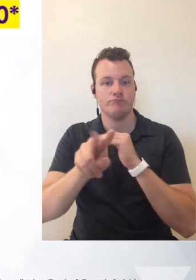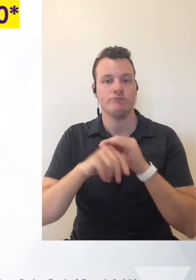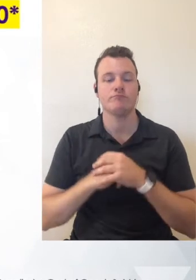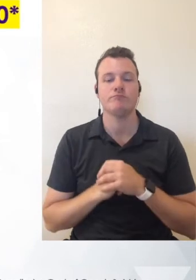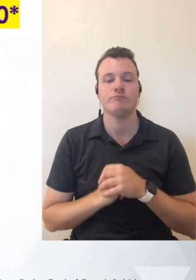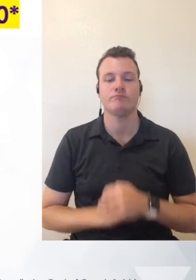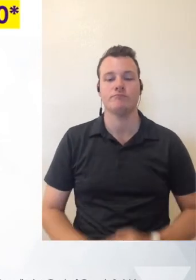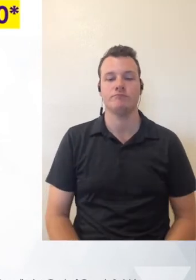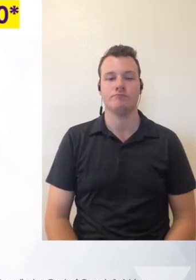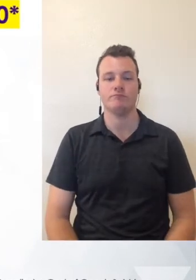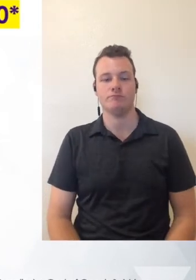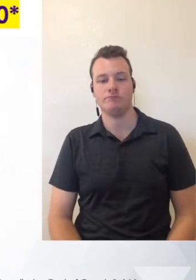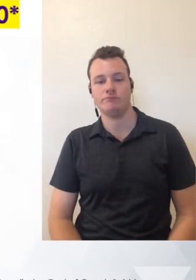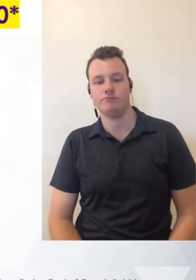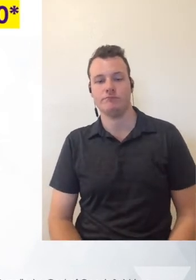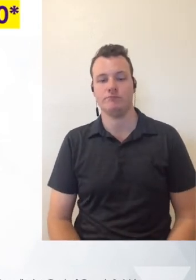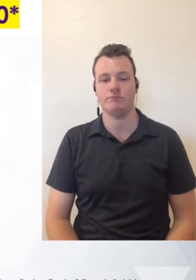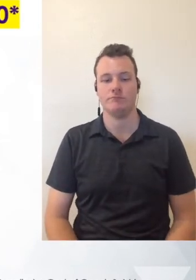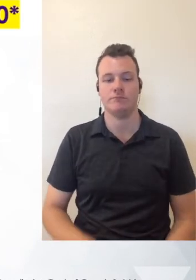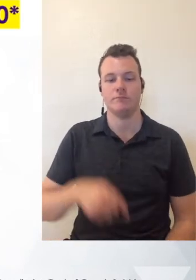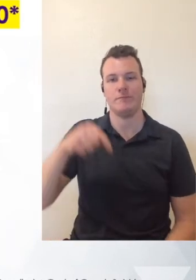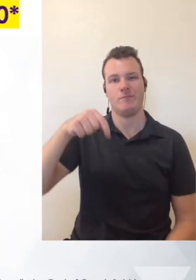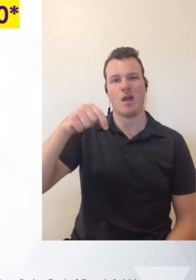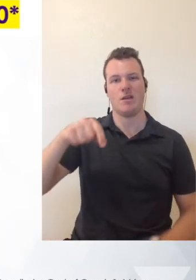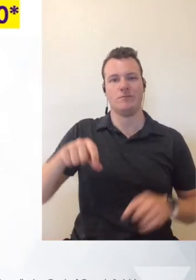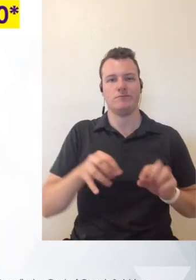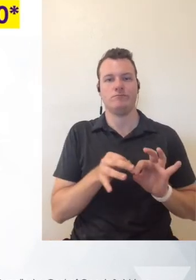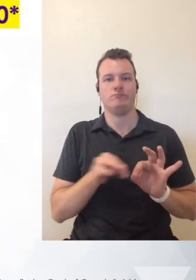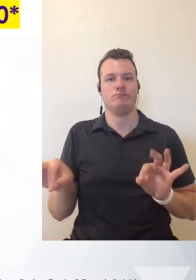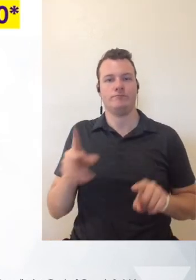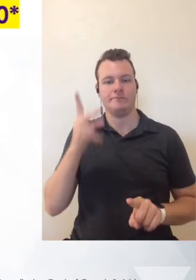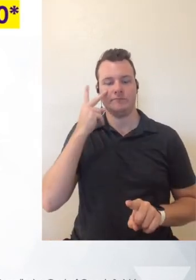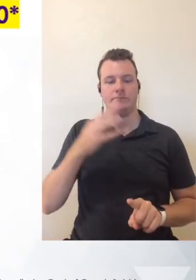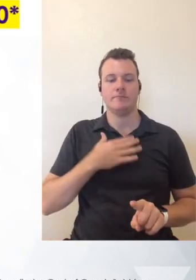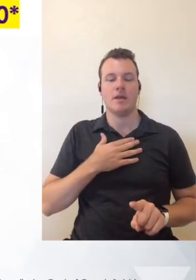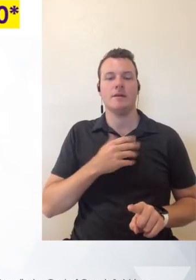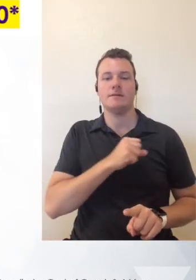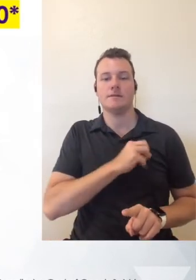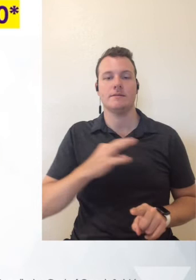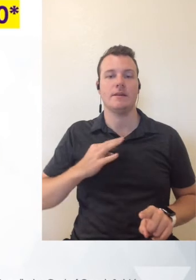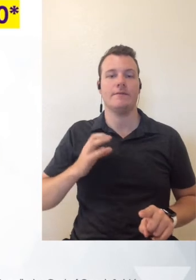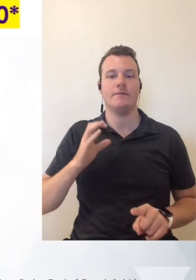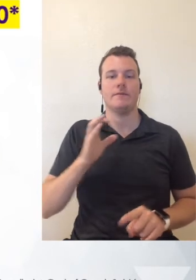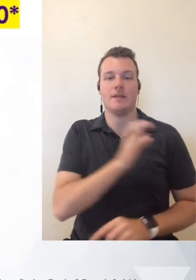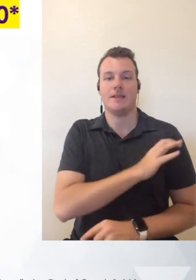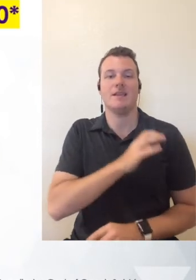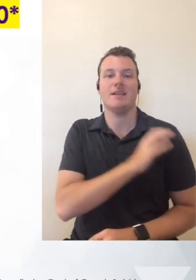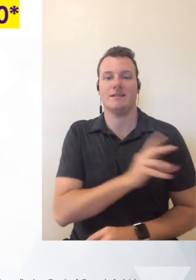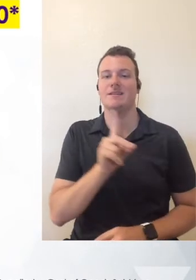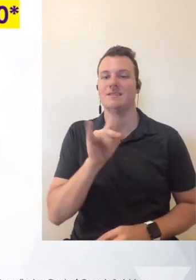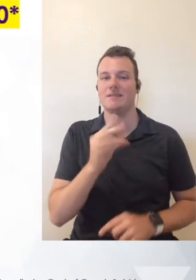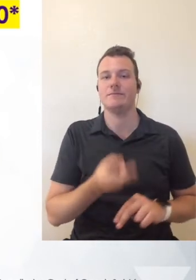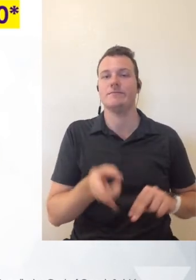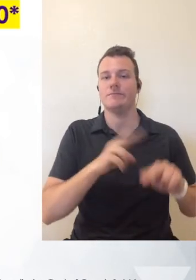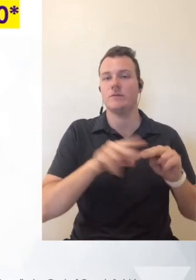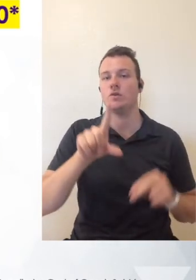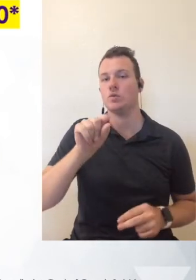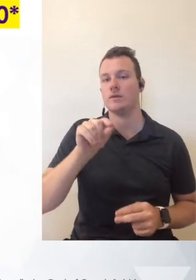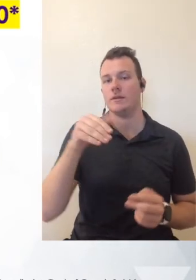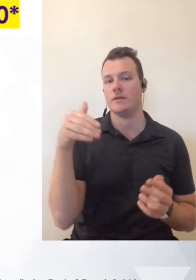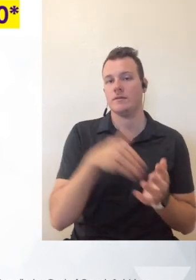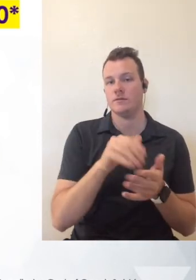2019-2020 fiscal year. And in bold at the bottom here, you'll notice that my personnel and clinic expenses increased by